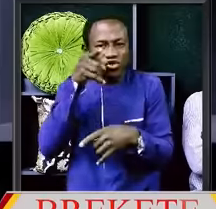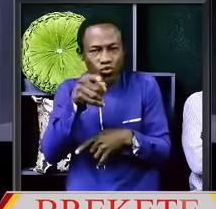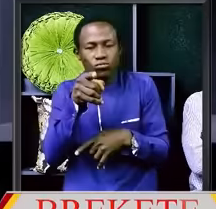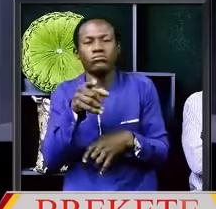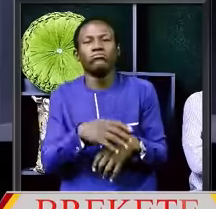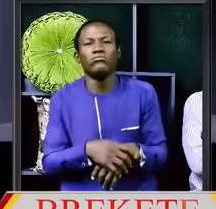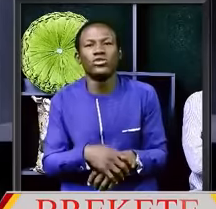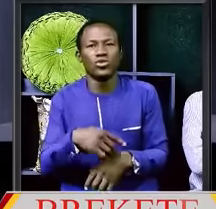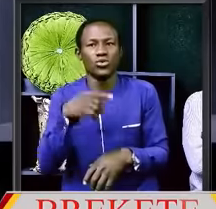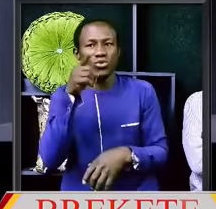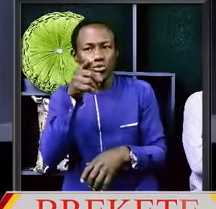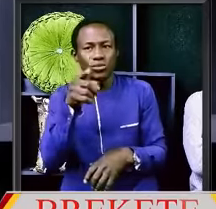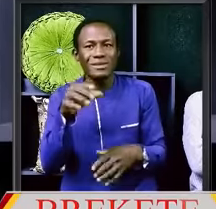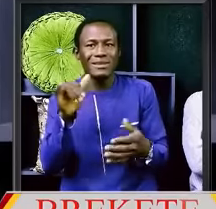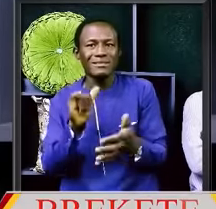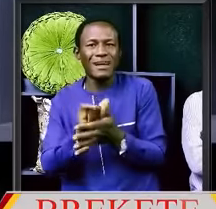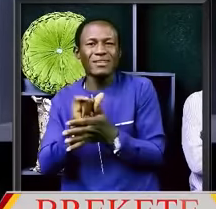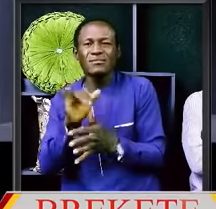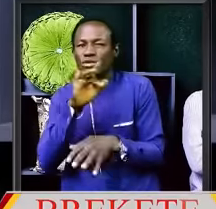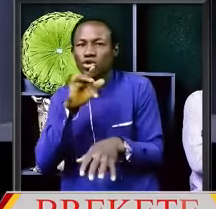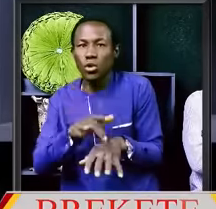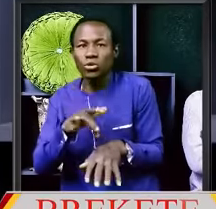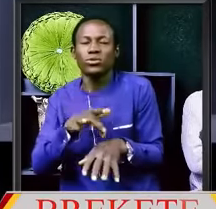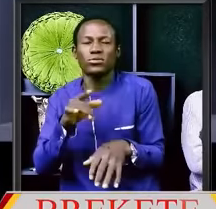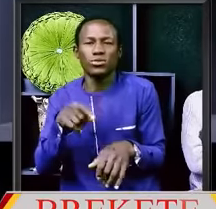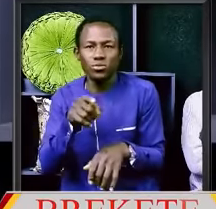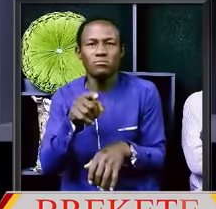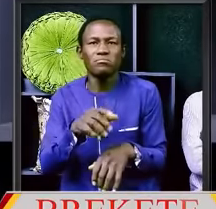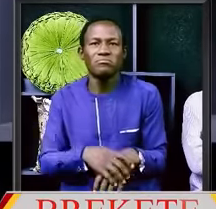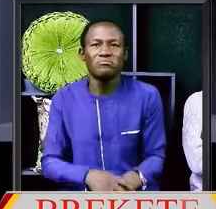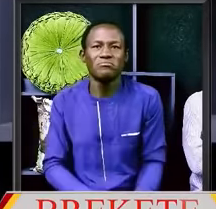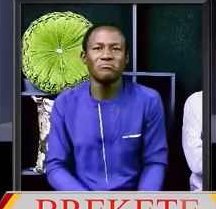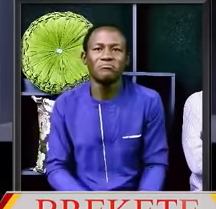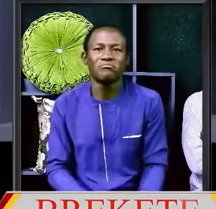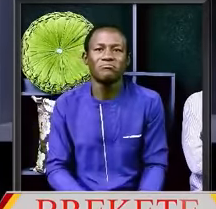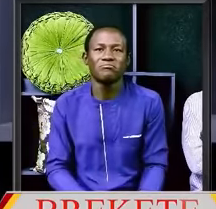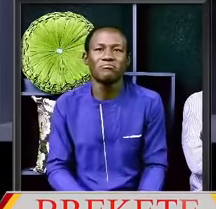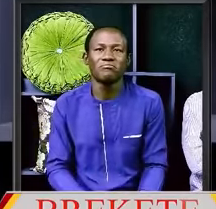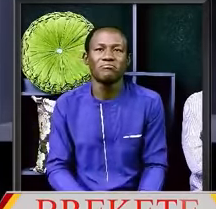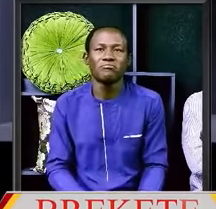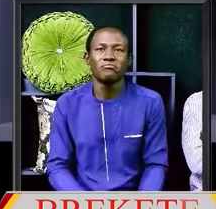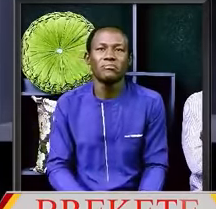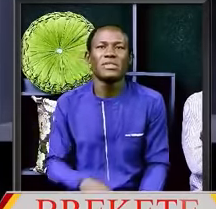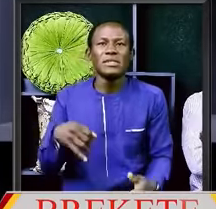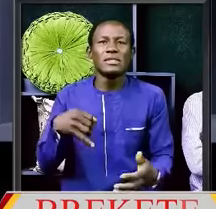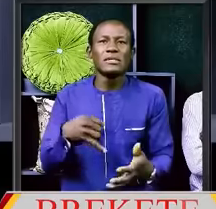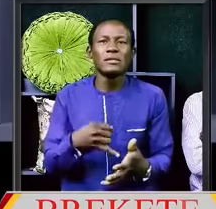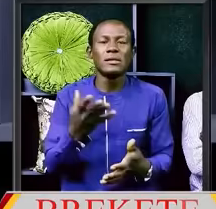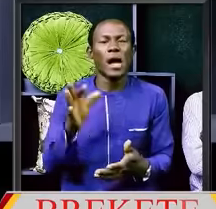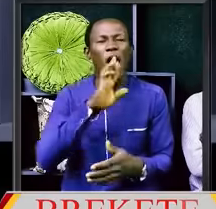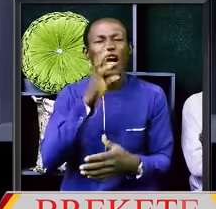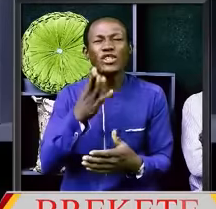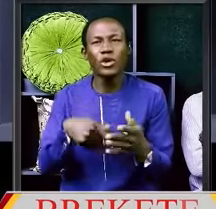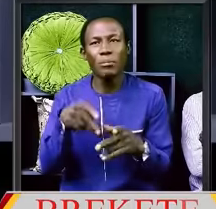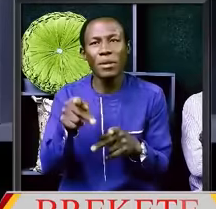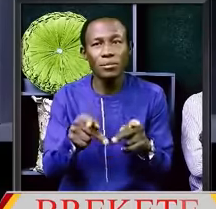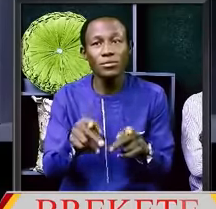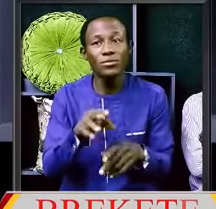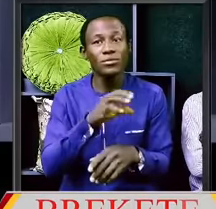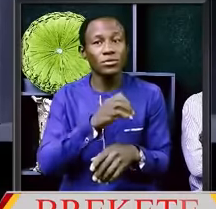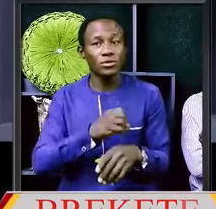where connect, where touch you. They get some people, sorry